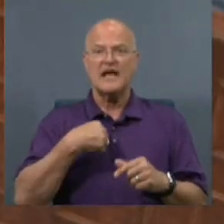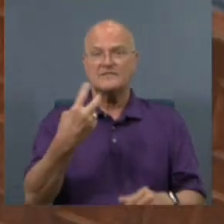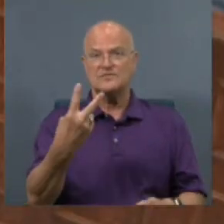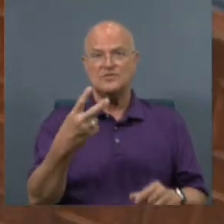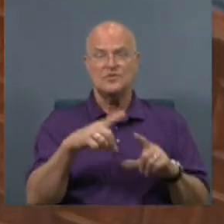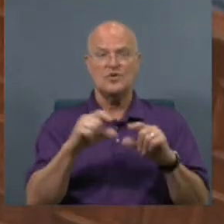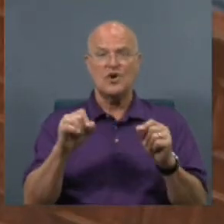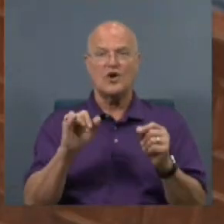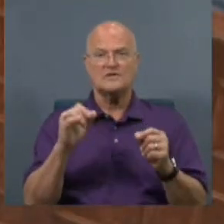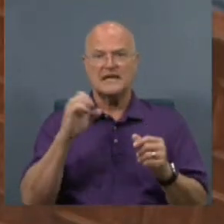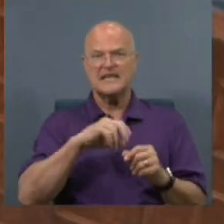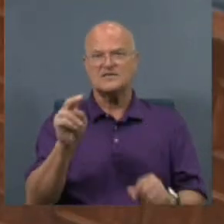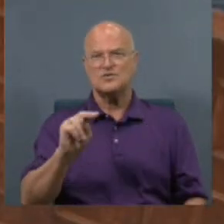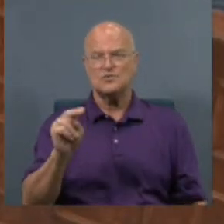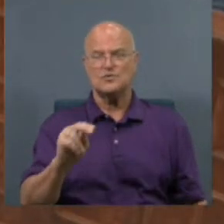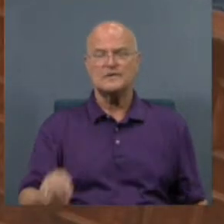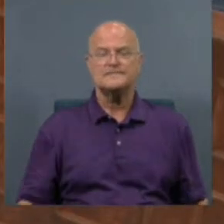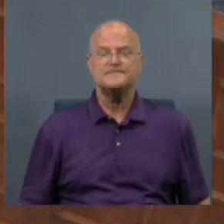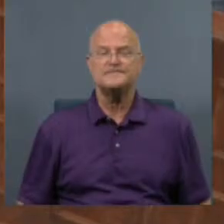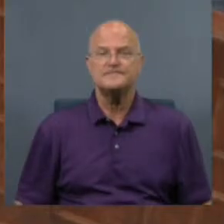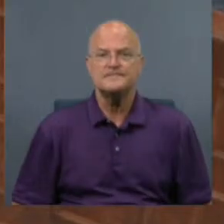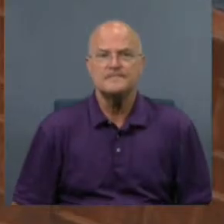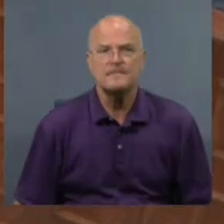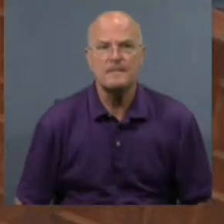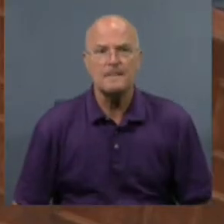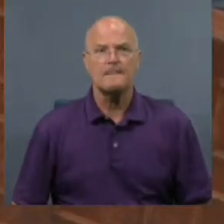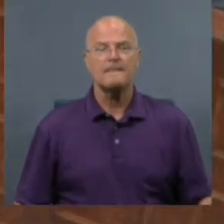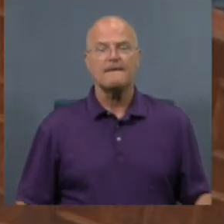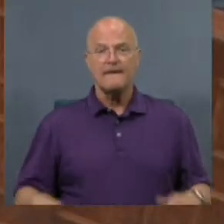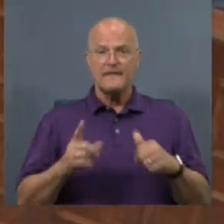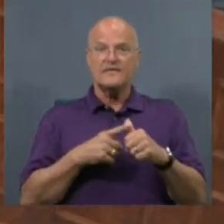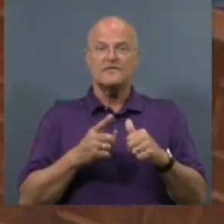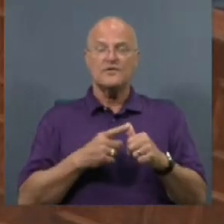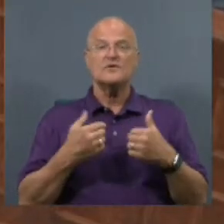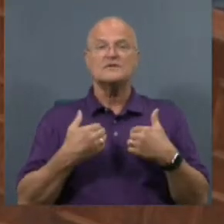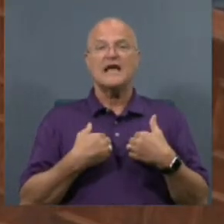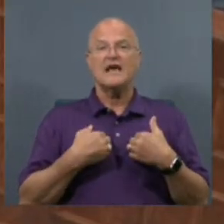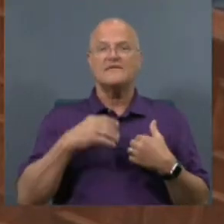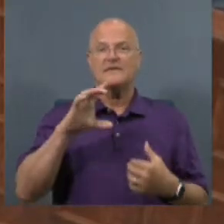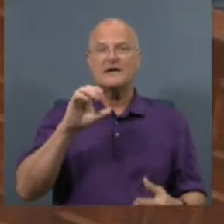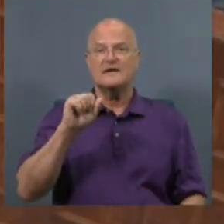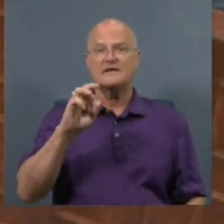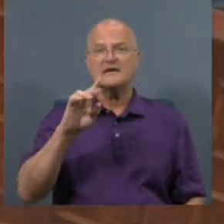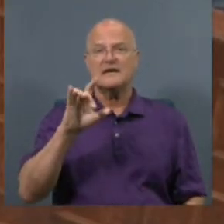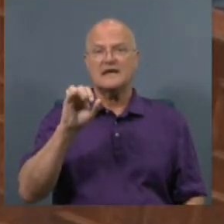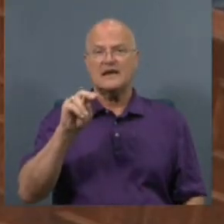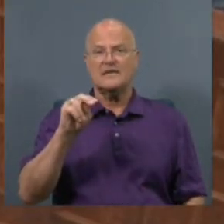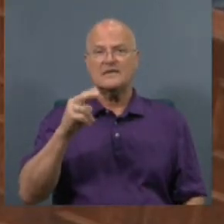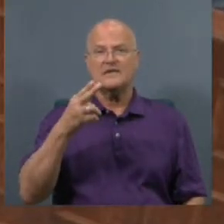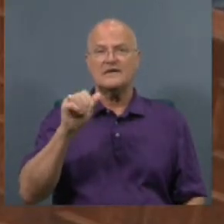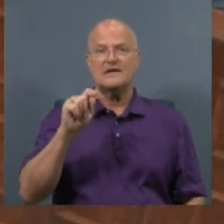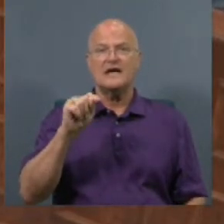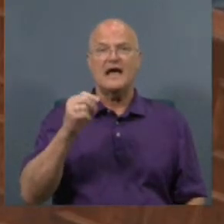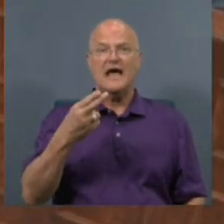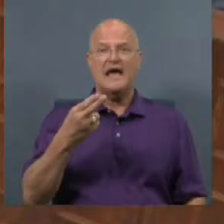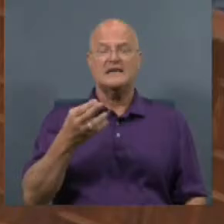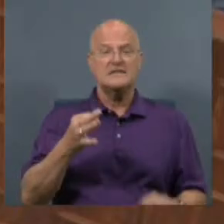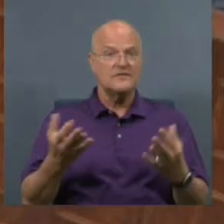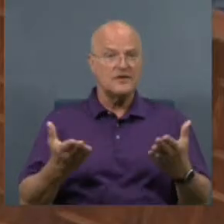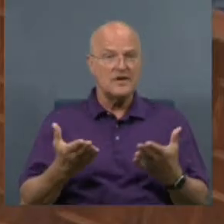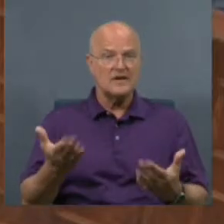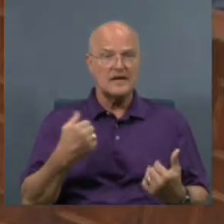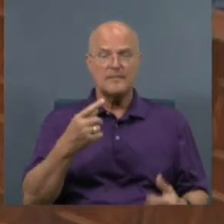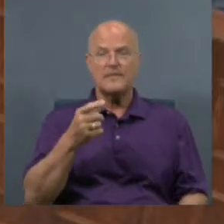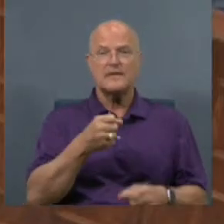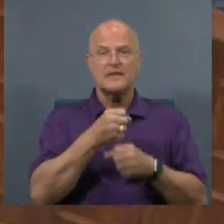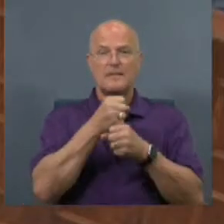two cards that are, I guess, neutral. So the first card we have is Carolyn Hatch. If you're present, please come to the